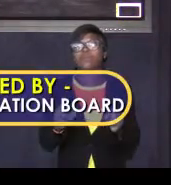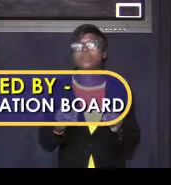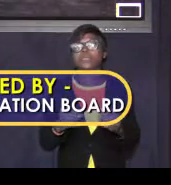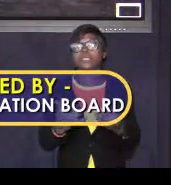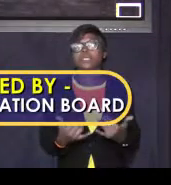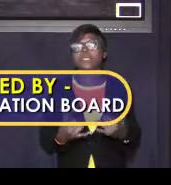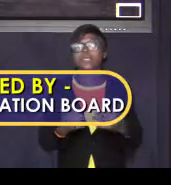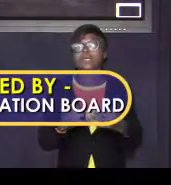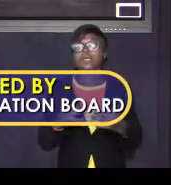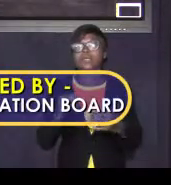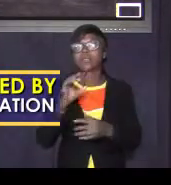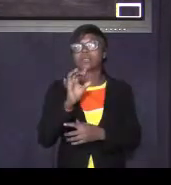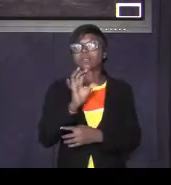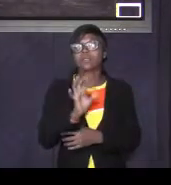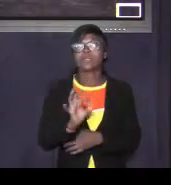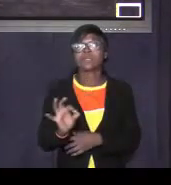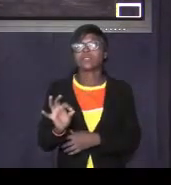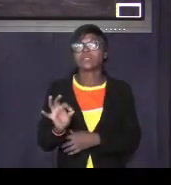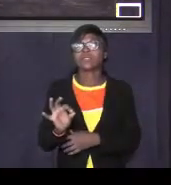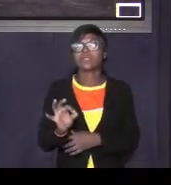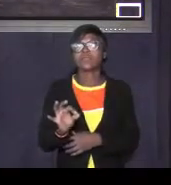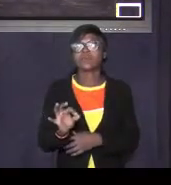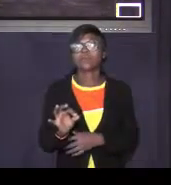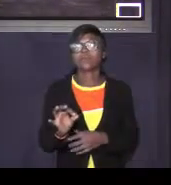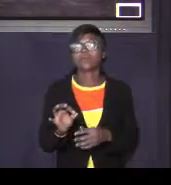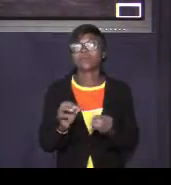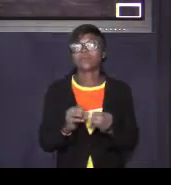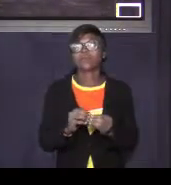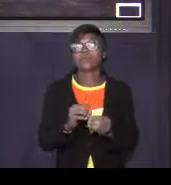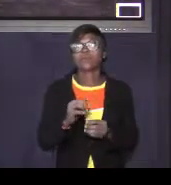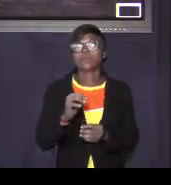So 90 plus 40 centimeters squares will give us